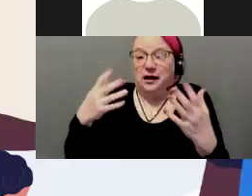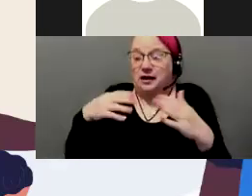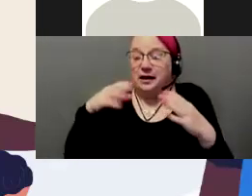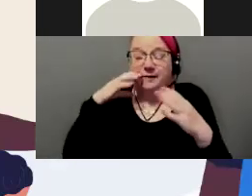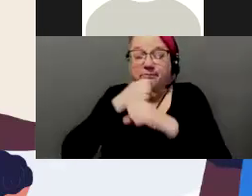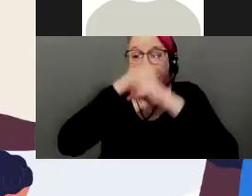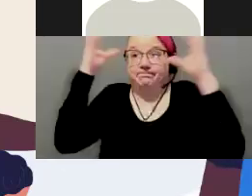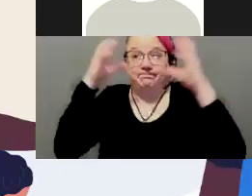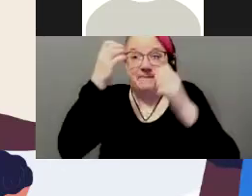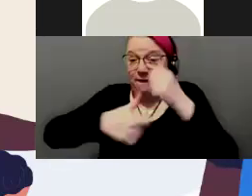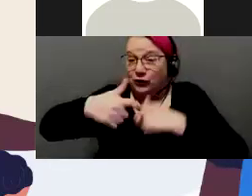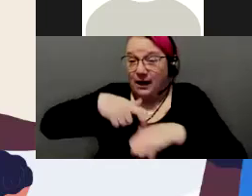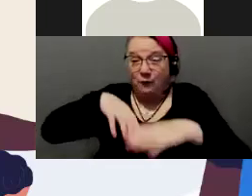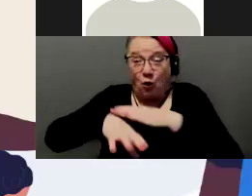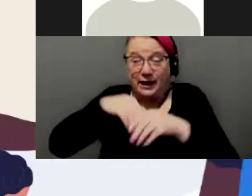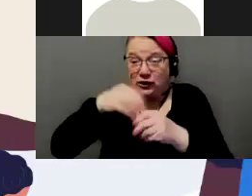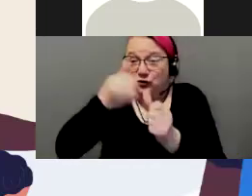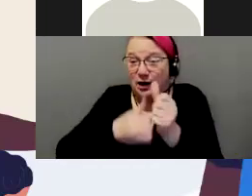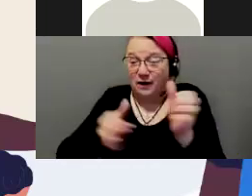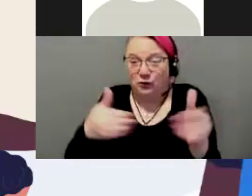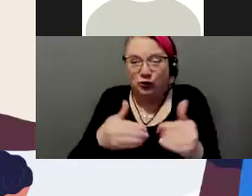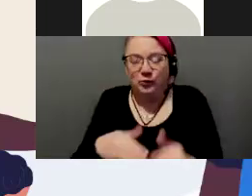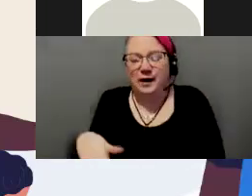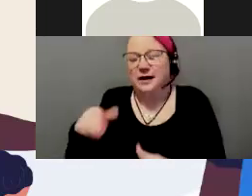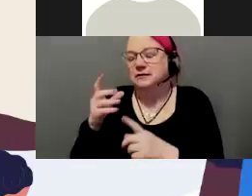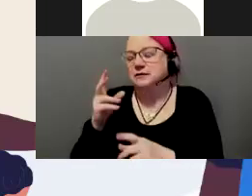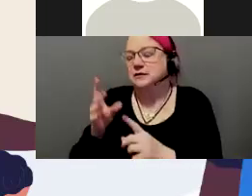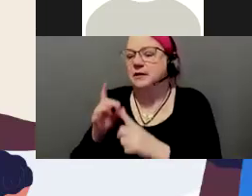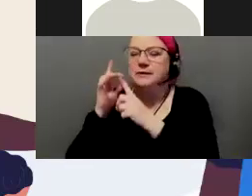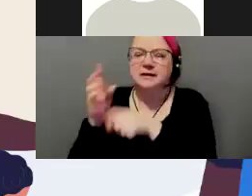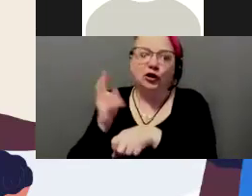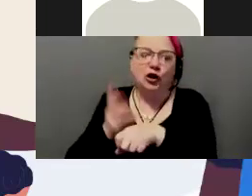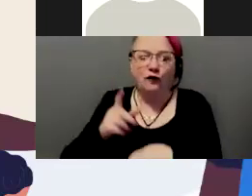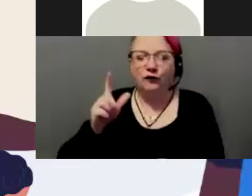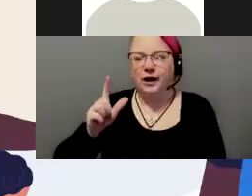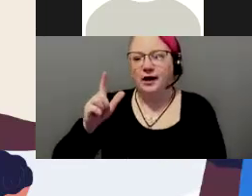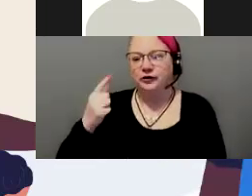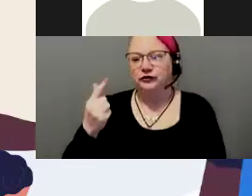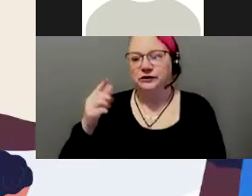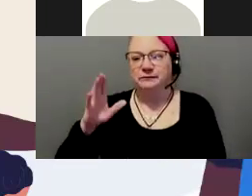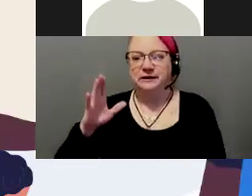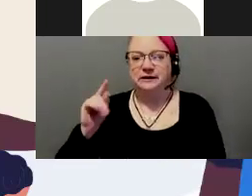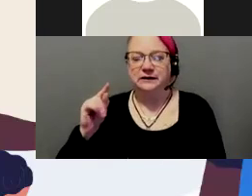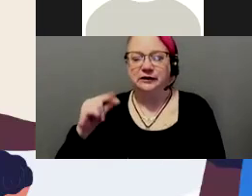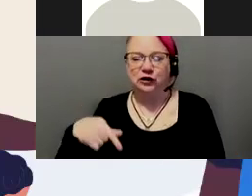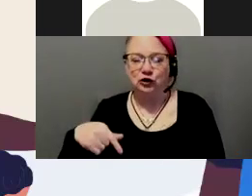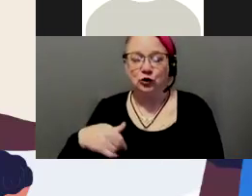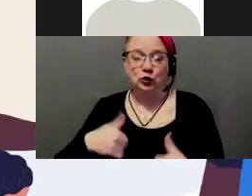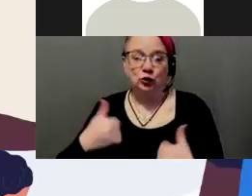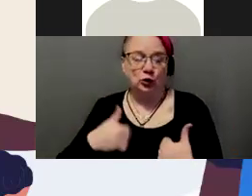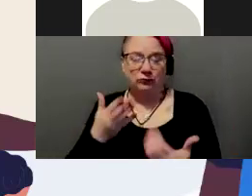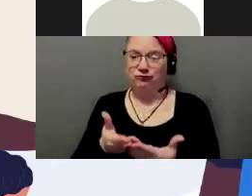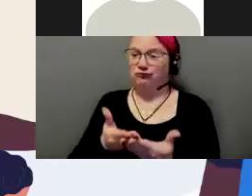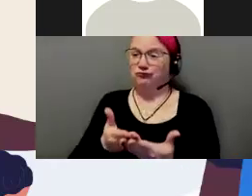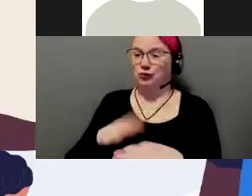This can be especially harmful for LGBTQ youth, as is evident by cases we see in the news in which